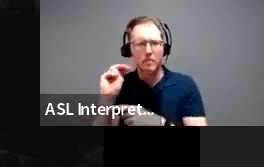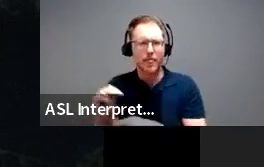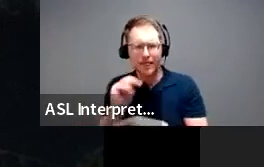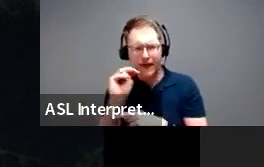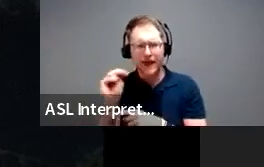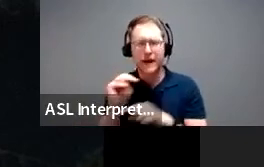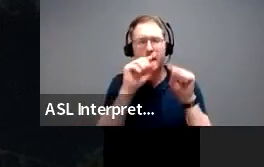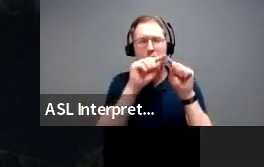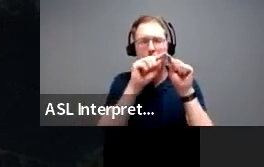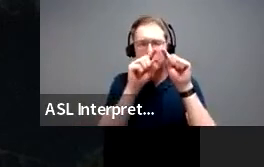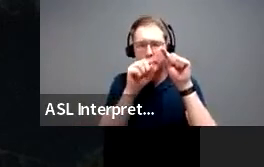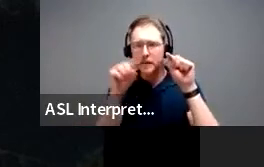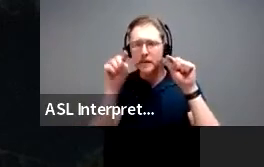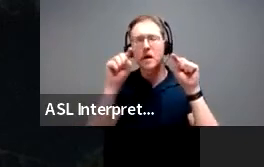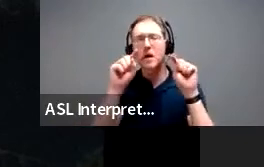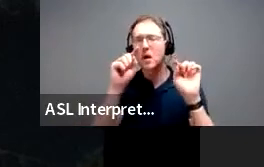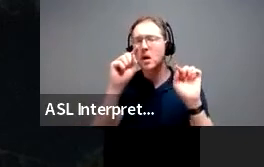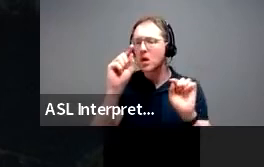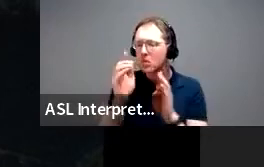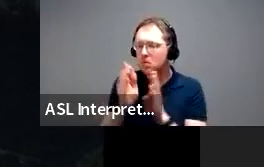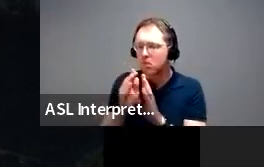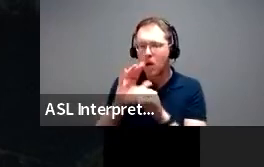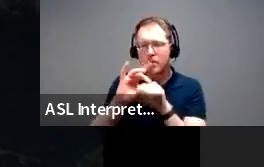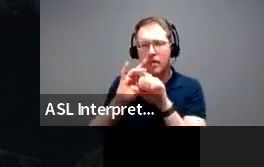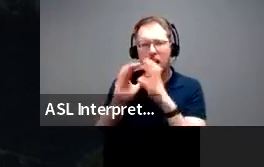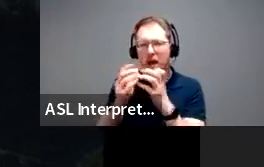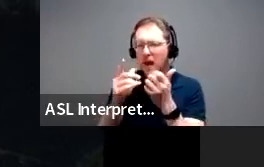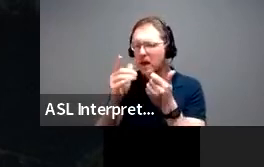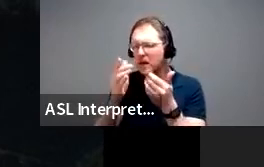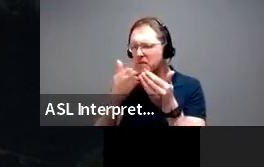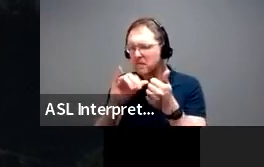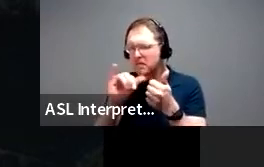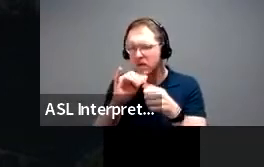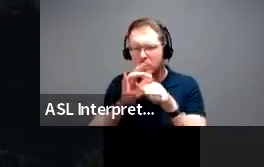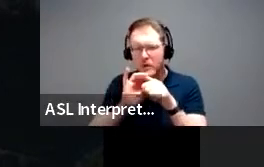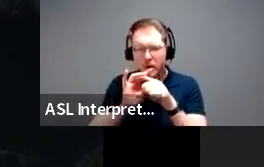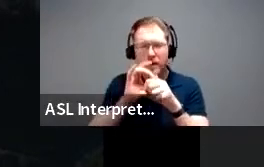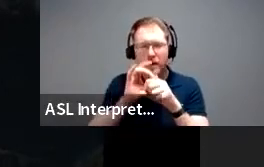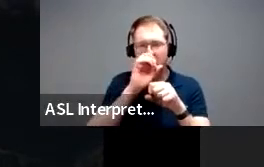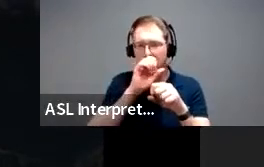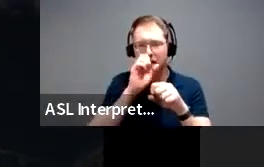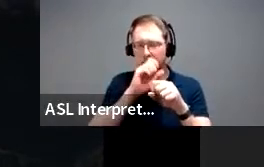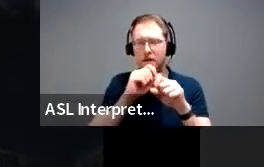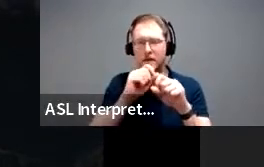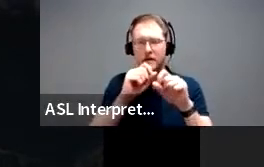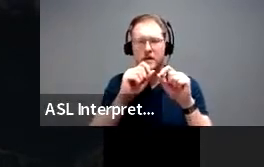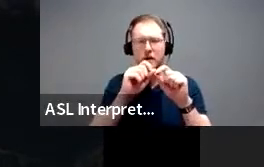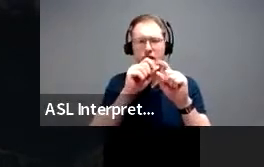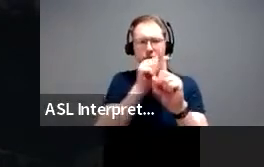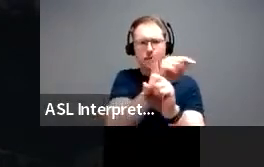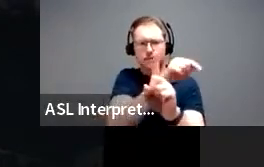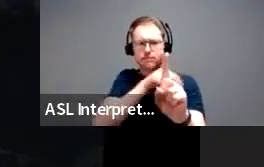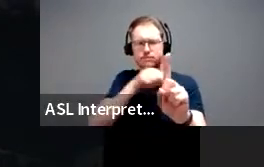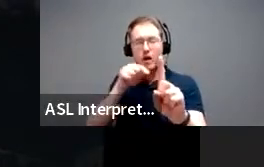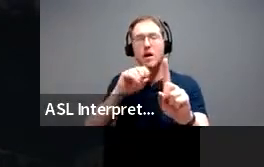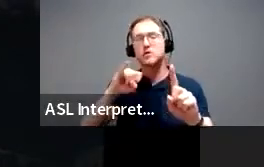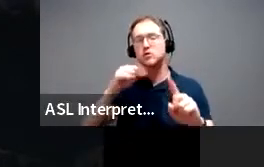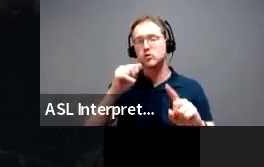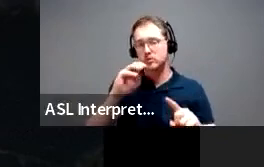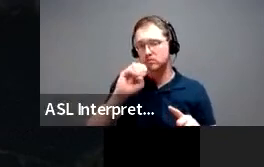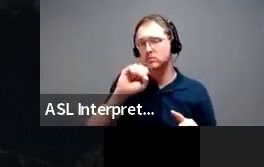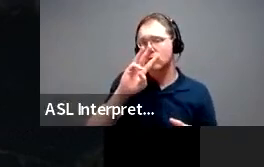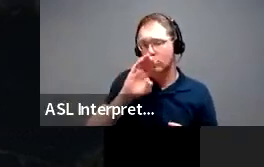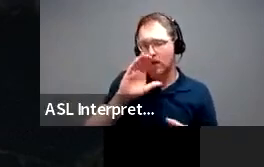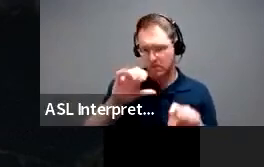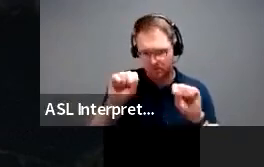Earth-like planet moves in front of a star like the sun. And James Webb will be able to do this, not just in the white light